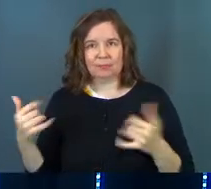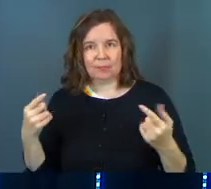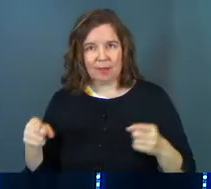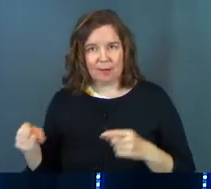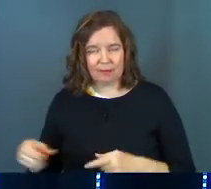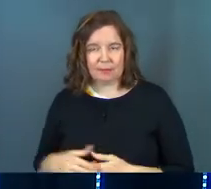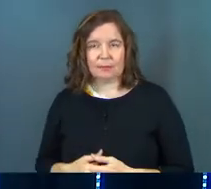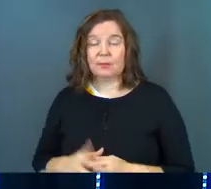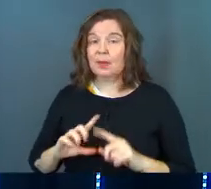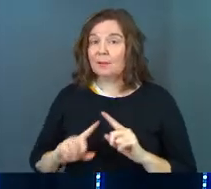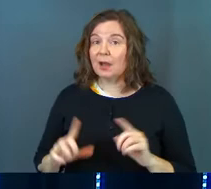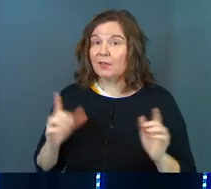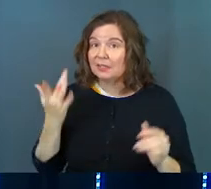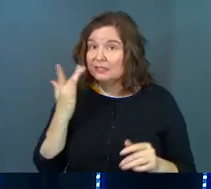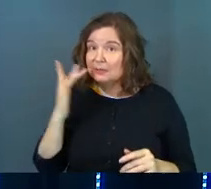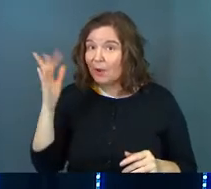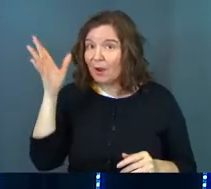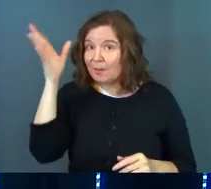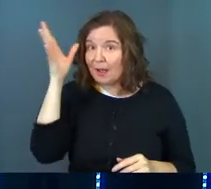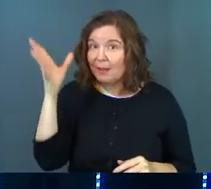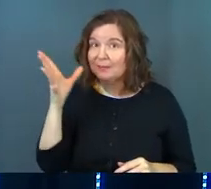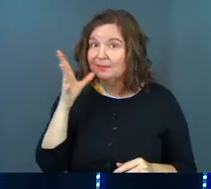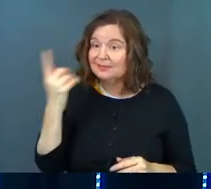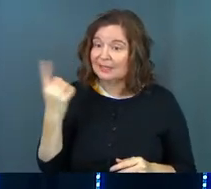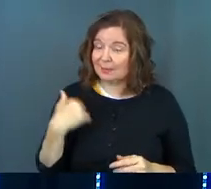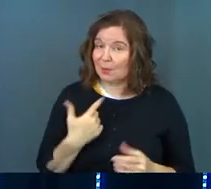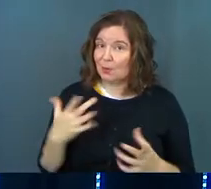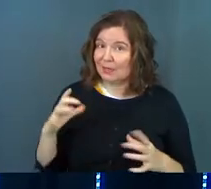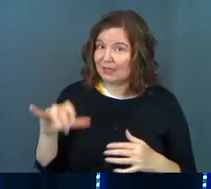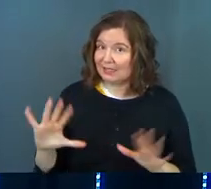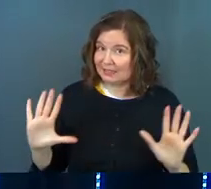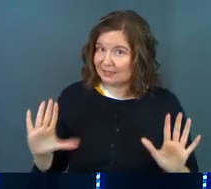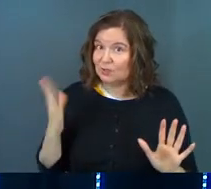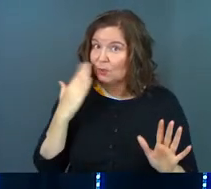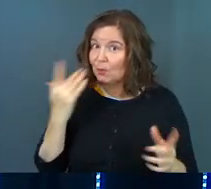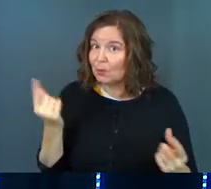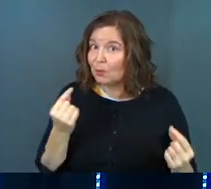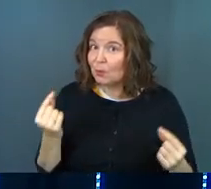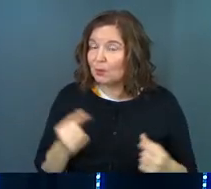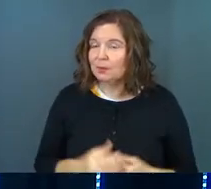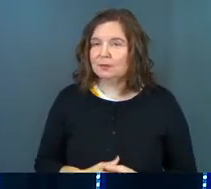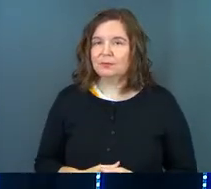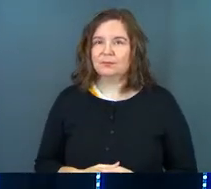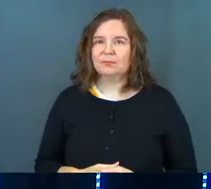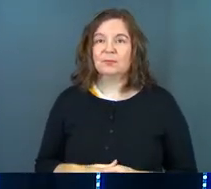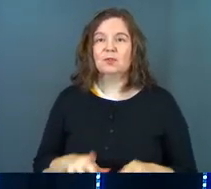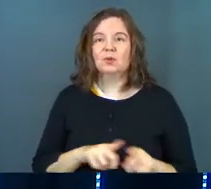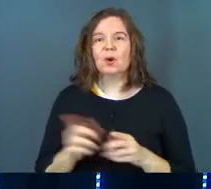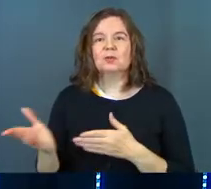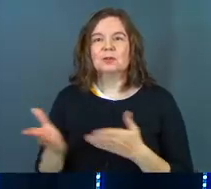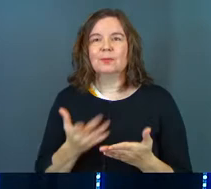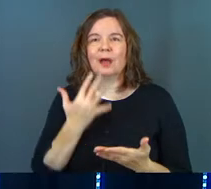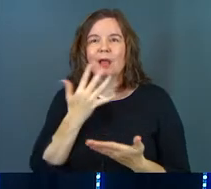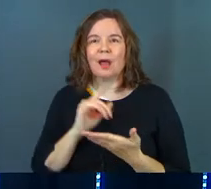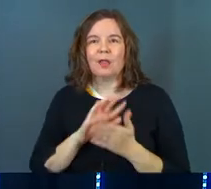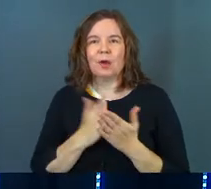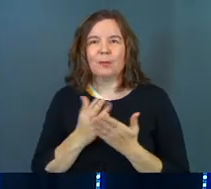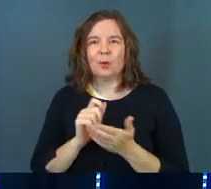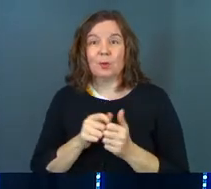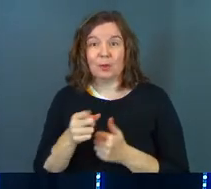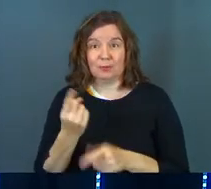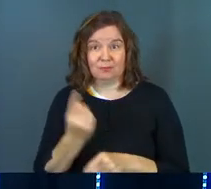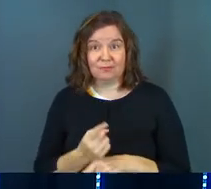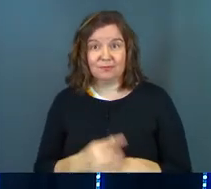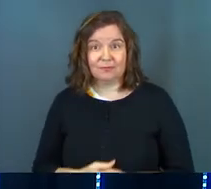play. But the smart moms and dads, and sometimes we did this, you know what you do? You also bring a coloring book